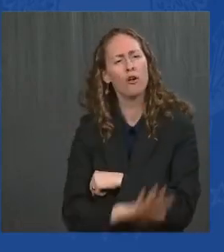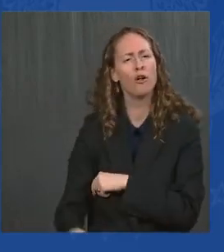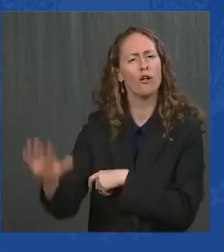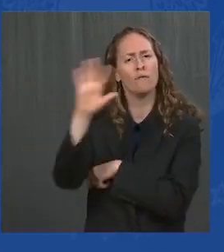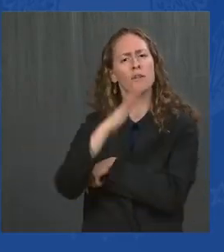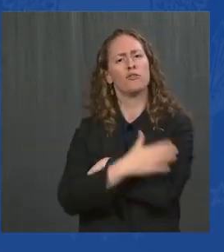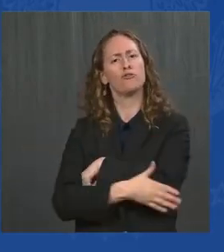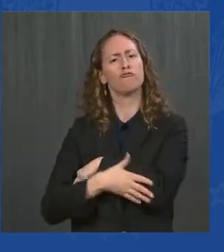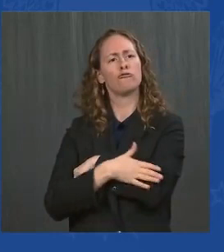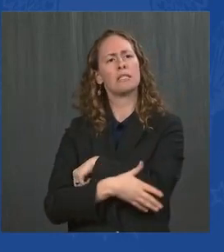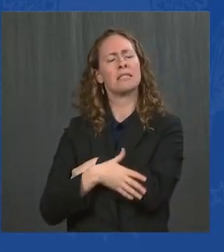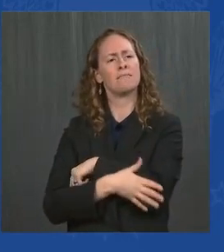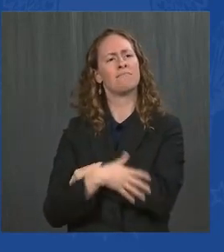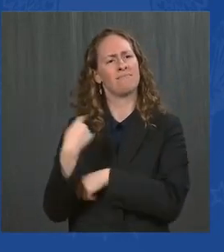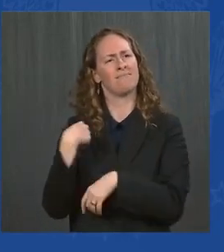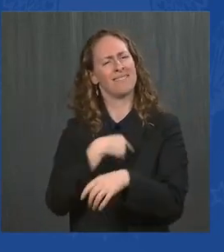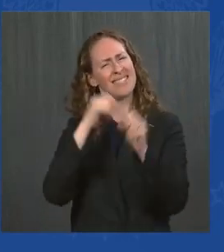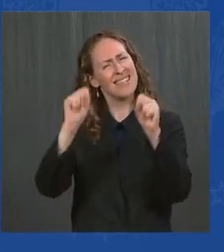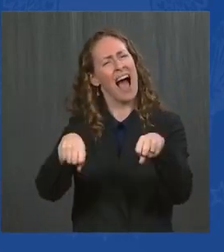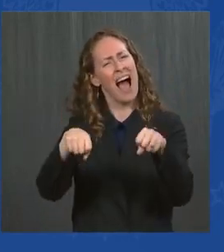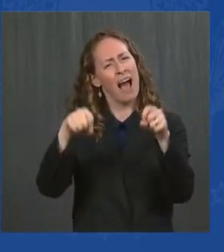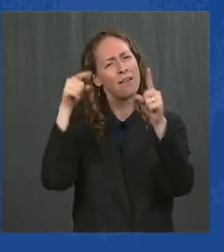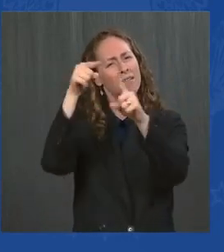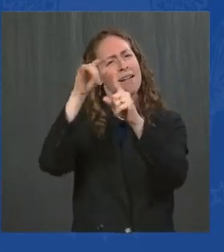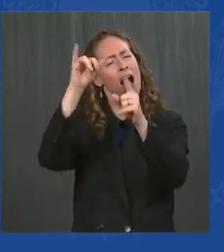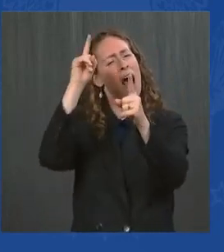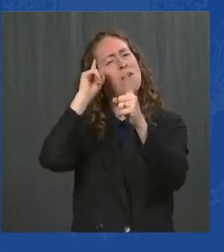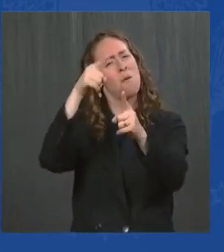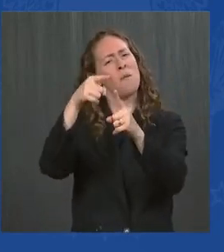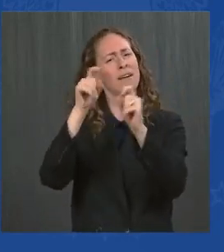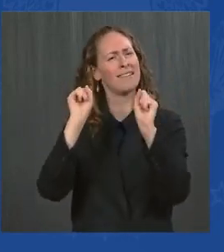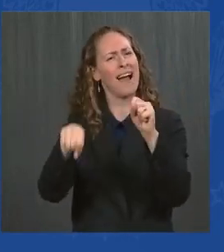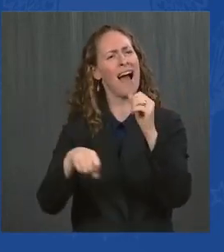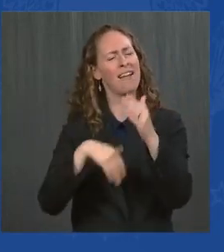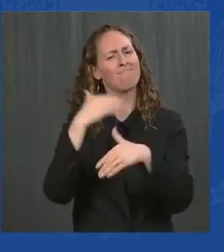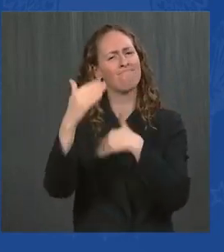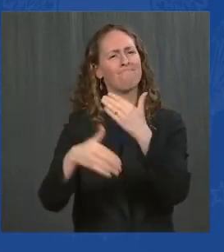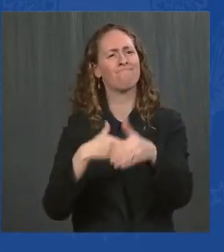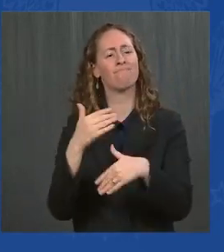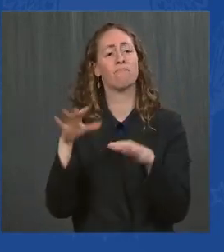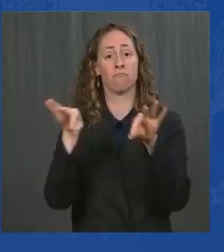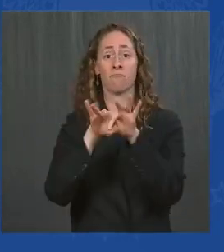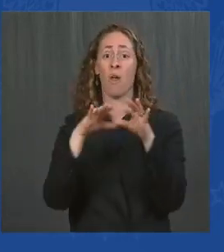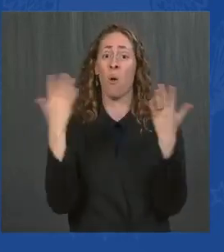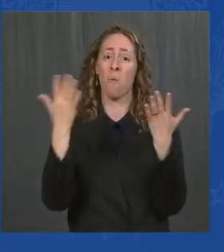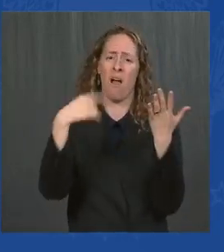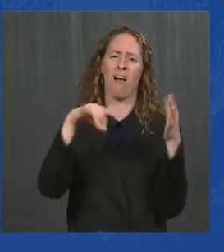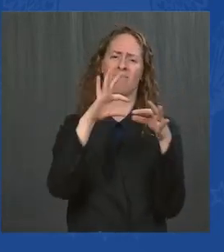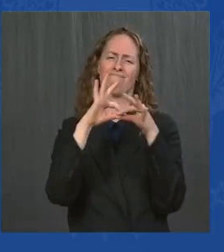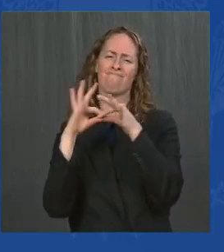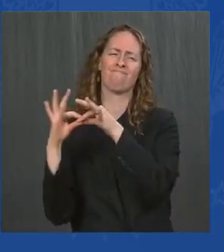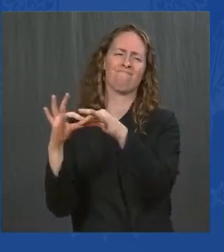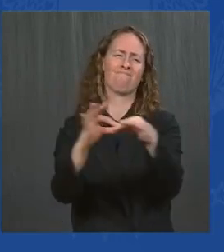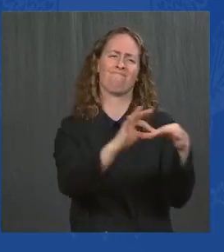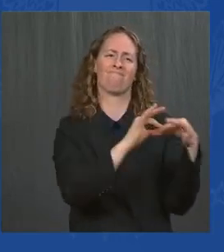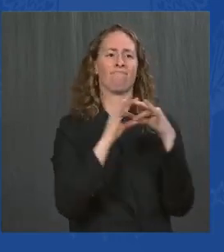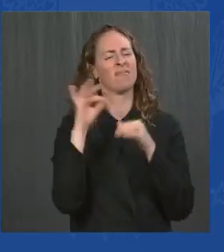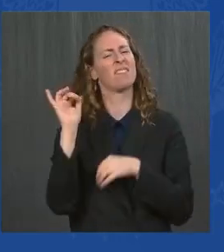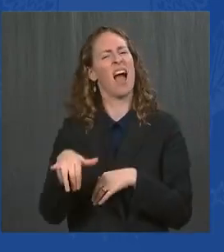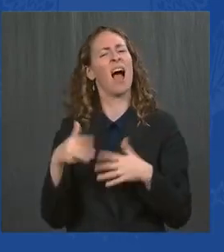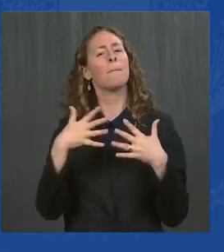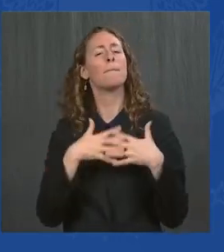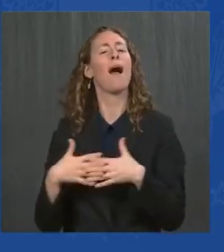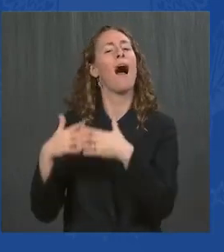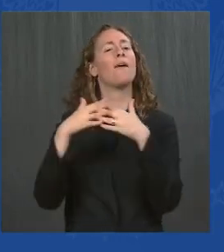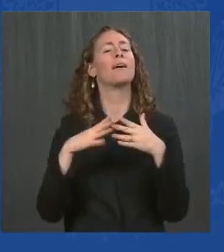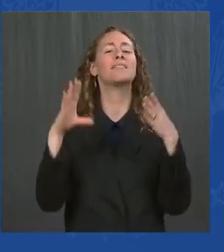reach. Coming together has always been part of the DNA of Americans. And if we can summon that instinct within